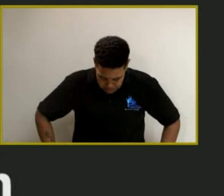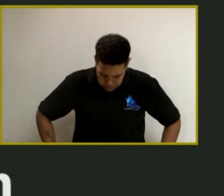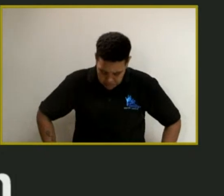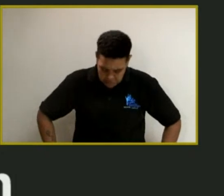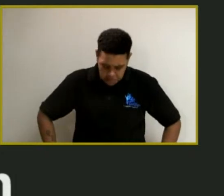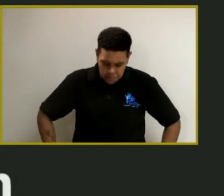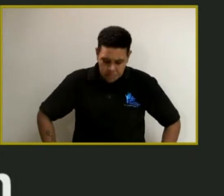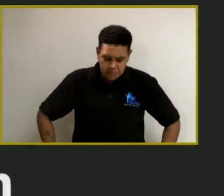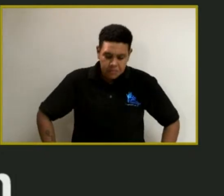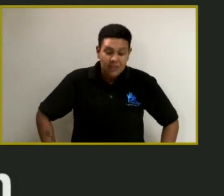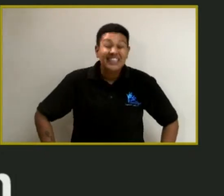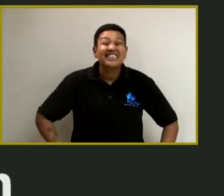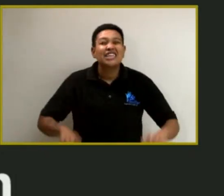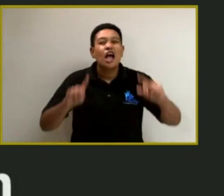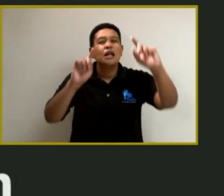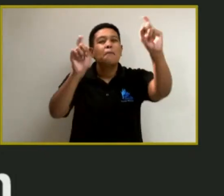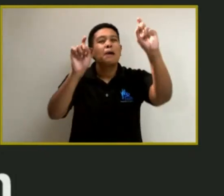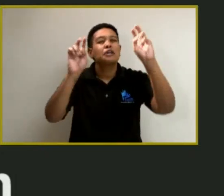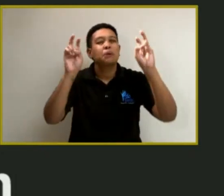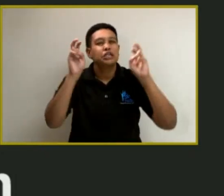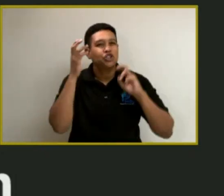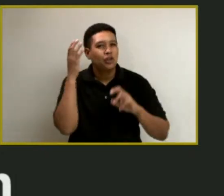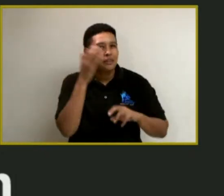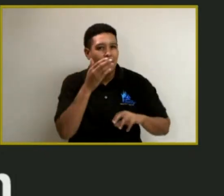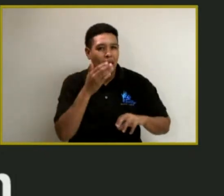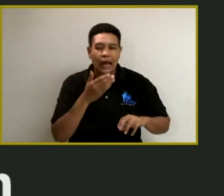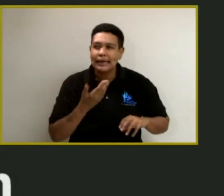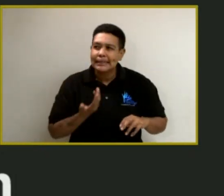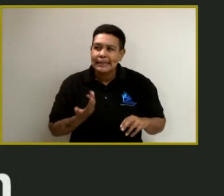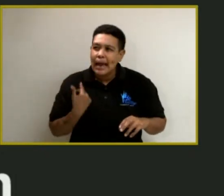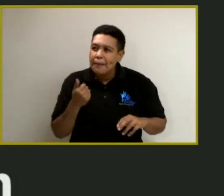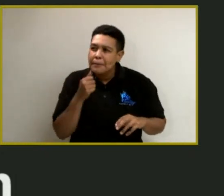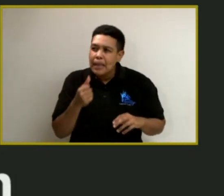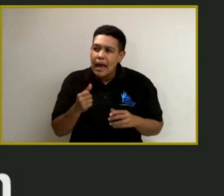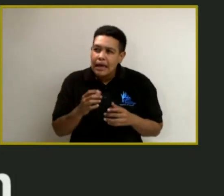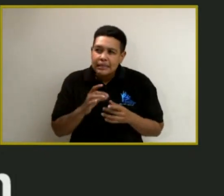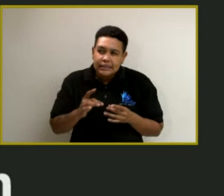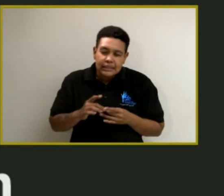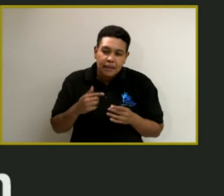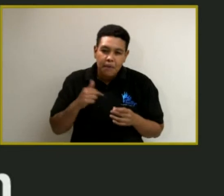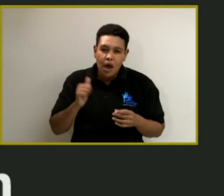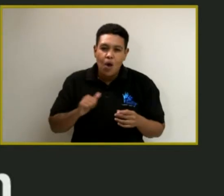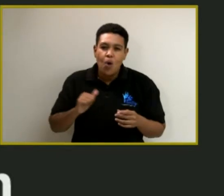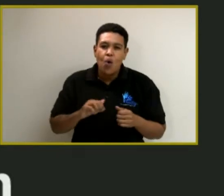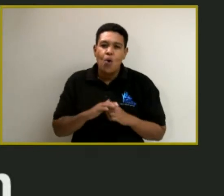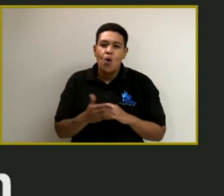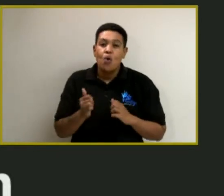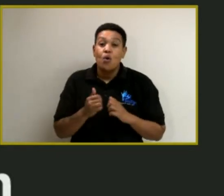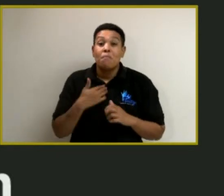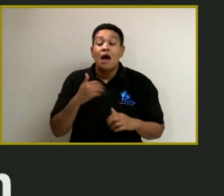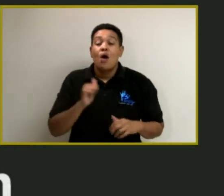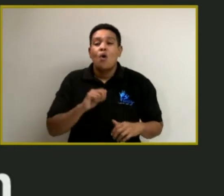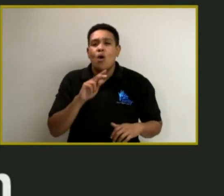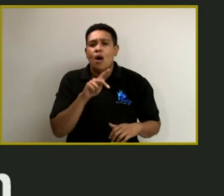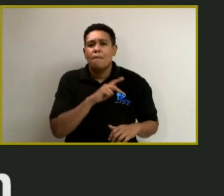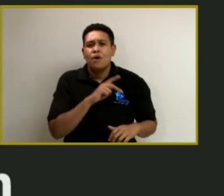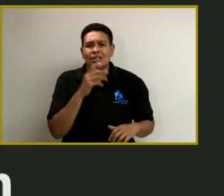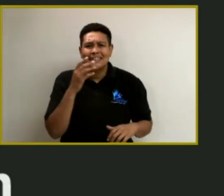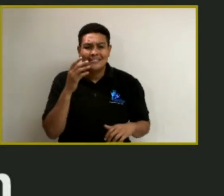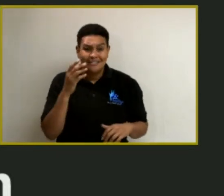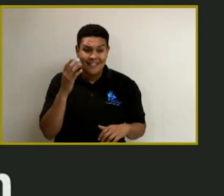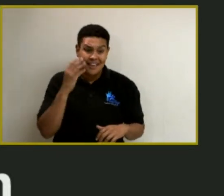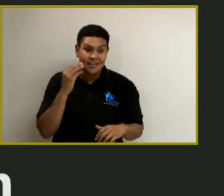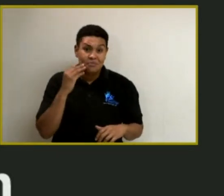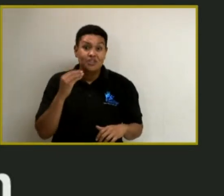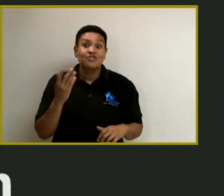going through with COVID, but just based on my own personal experience with my mom, where CT scan was